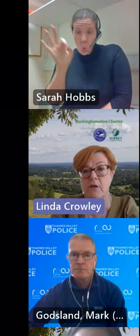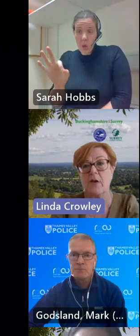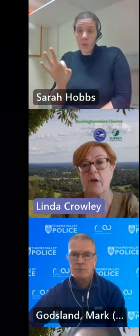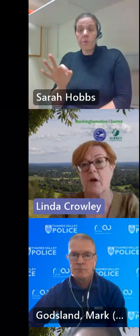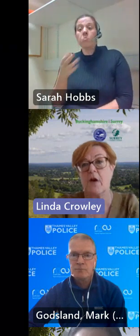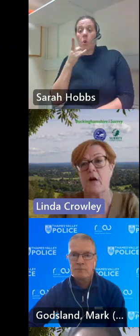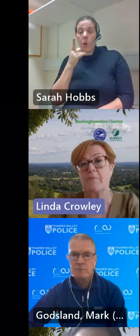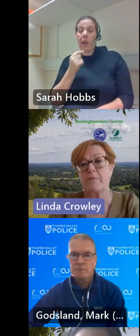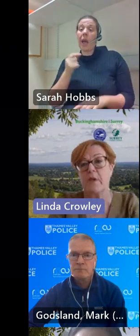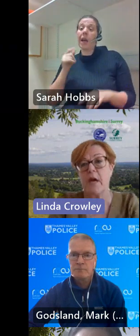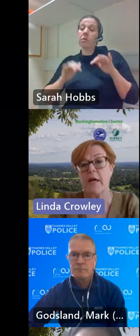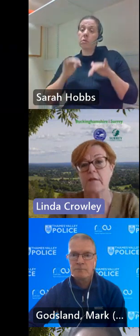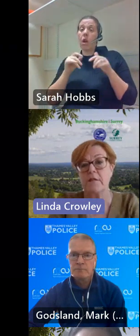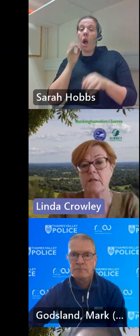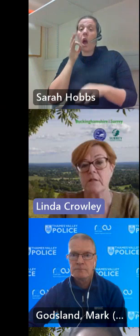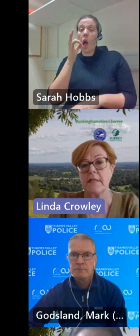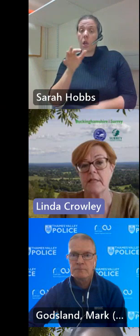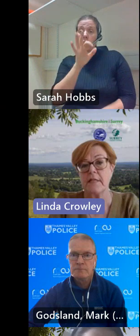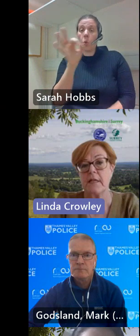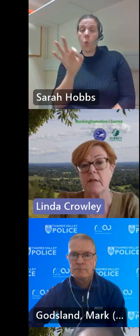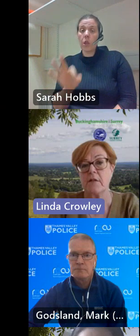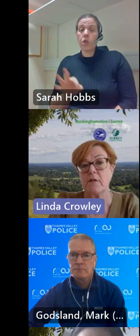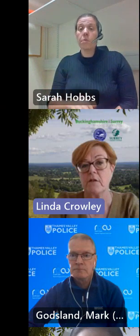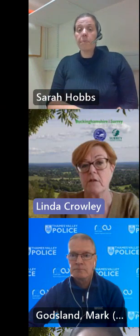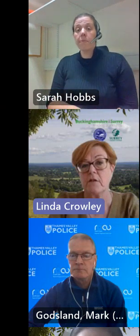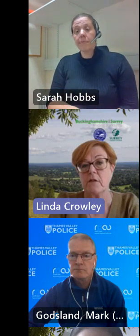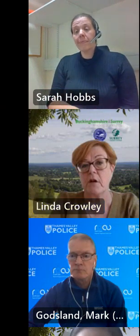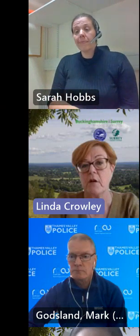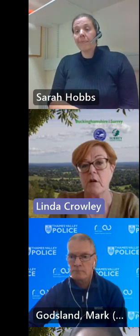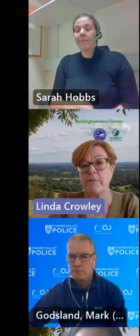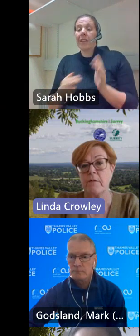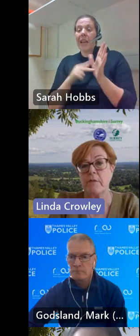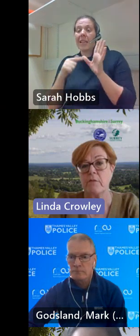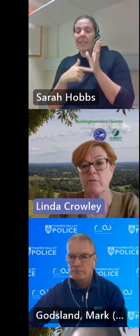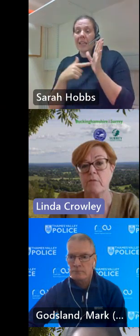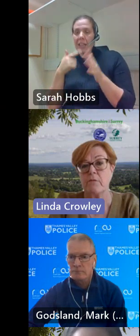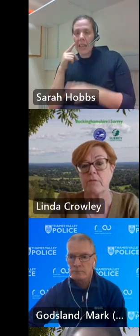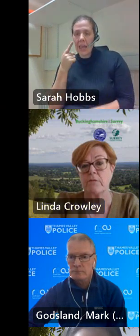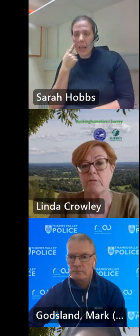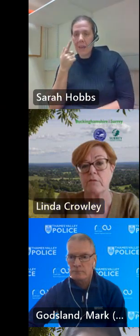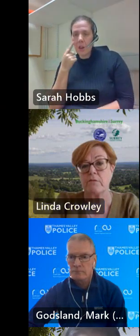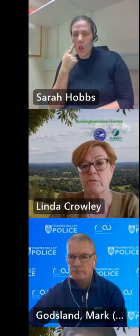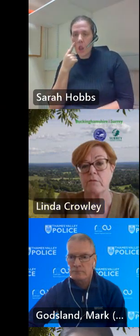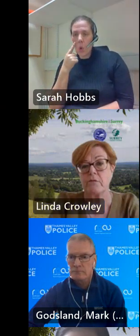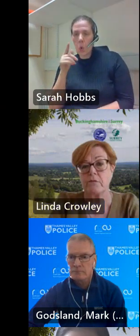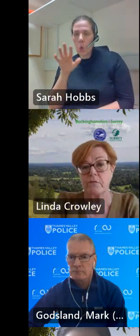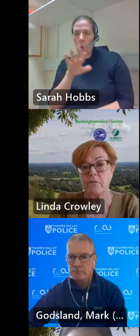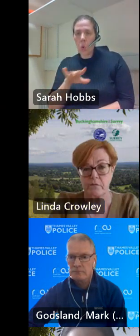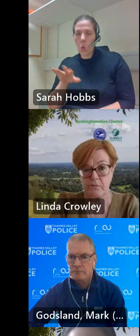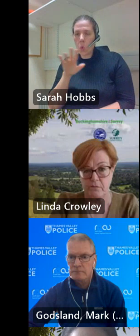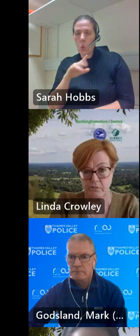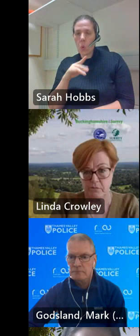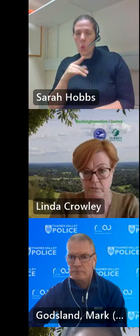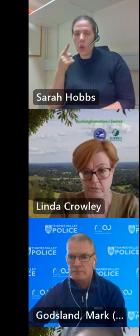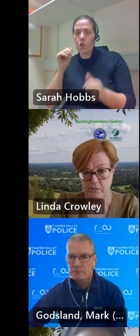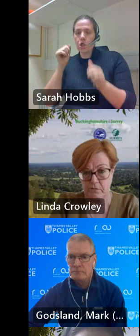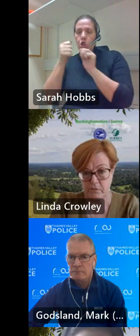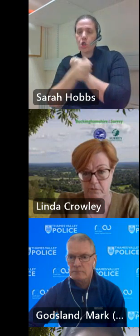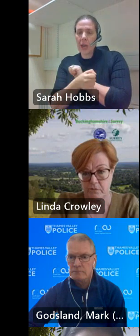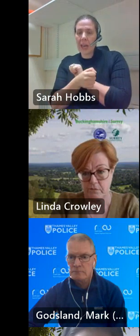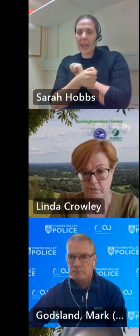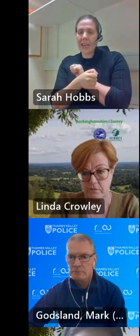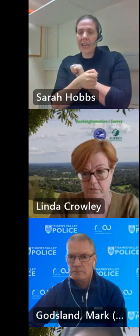so, and Natalie can... Yeah, what I'll do is let me just quickly, I'll change the settings